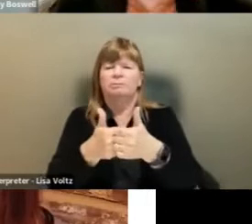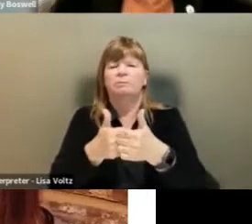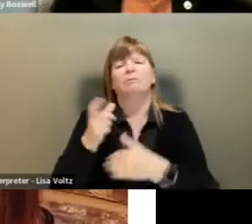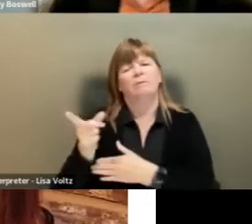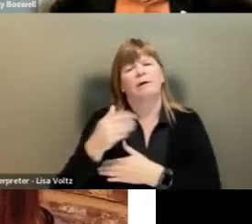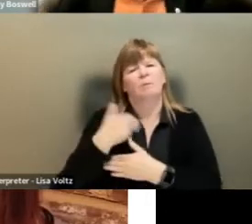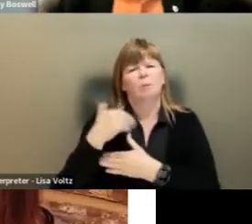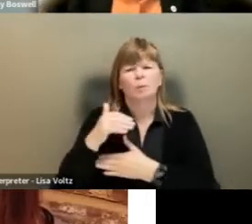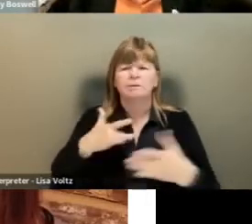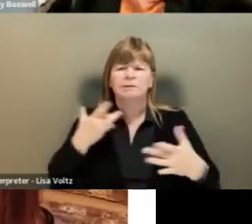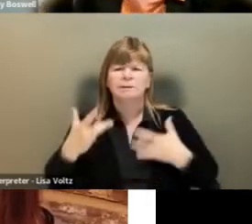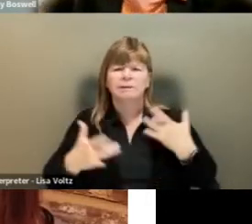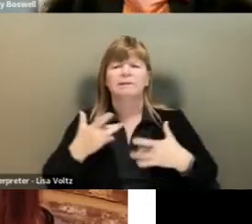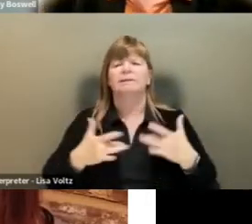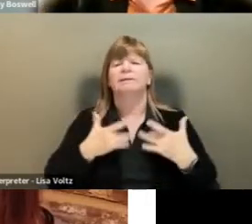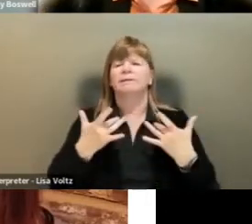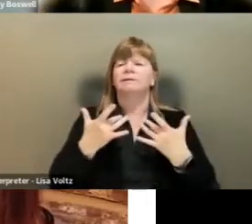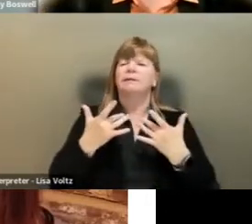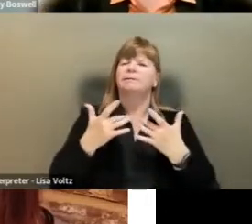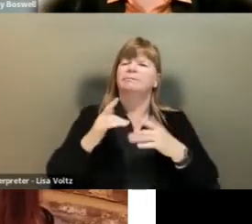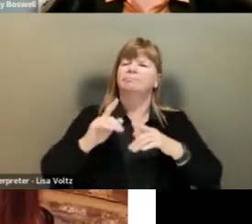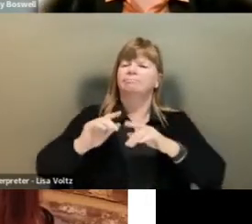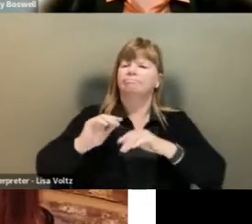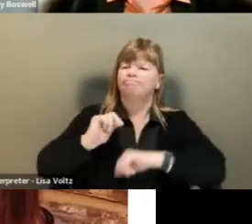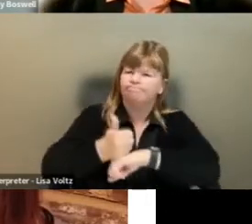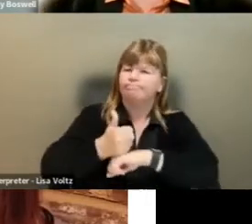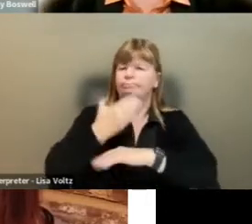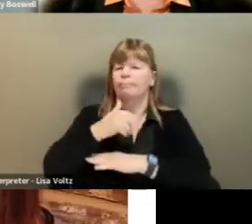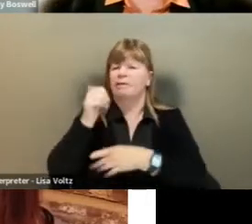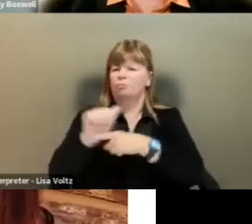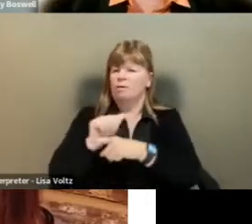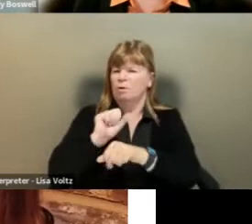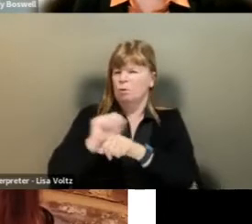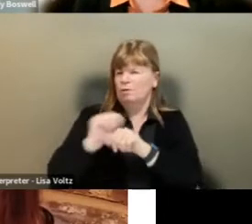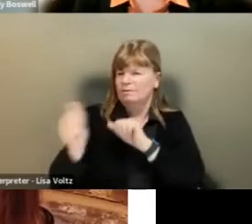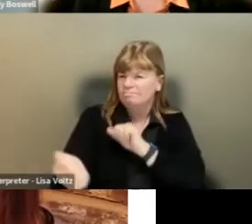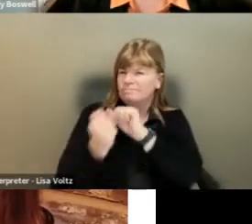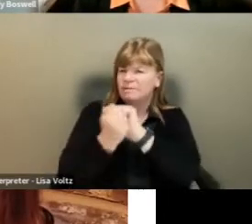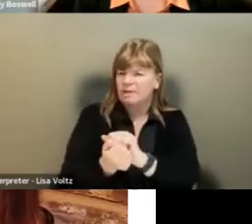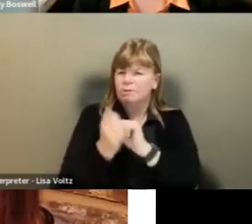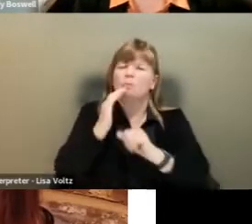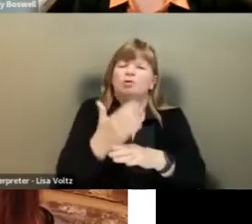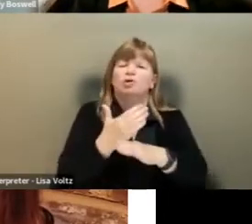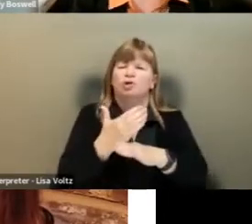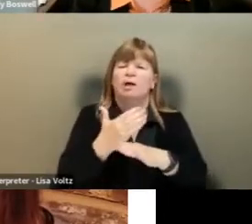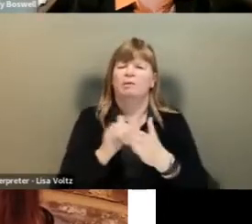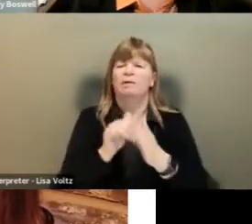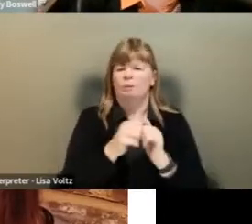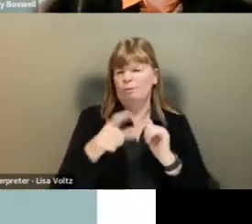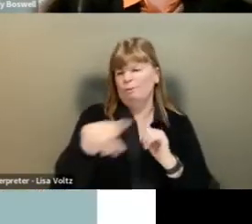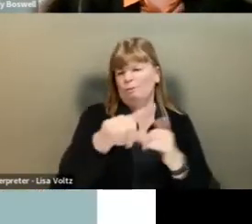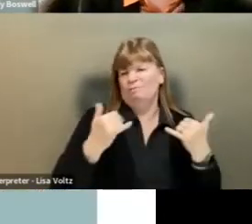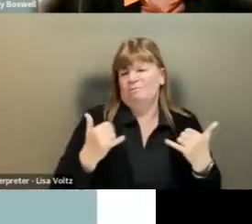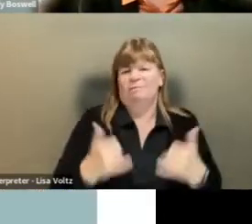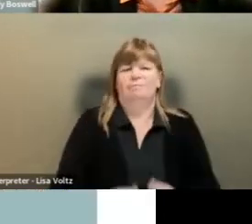very exciting best practices they've been working on together, and are going to be sharing that with you guys